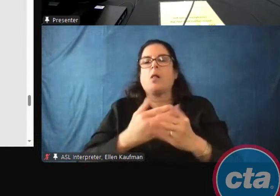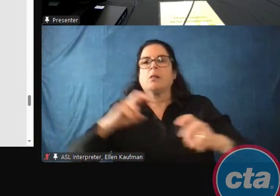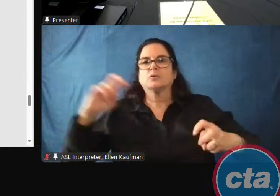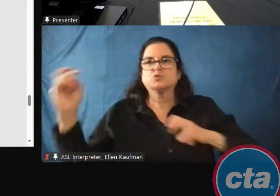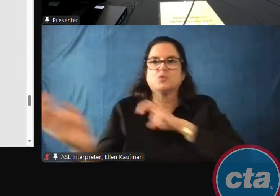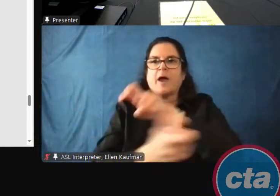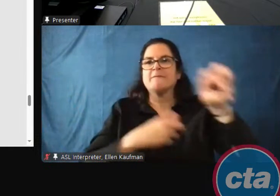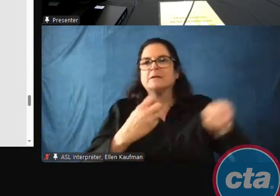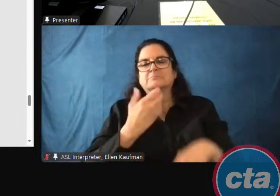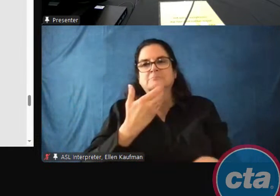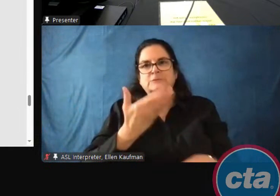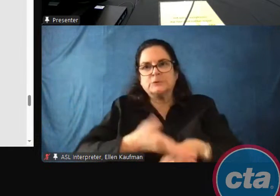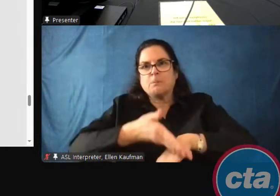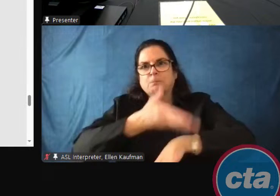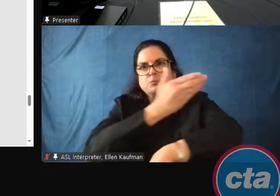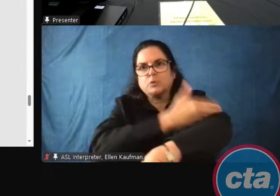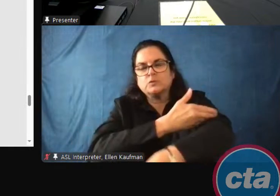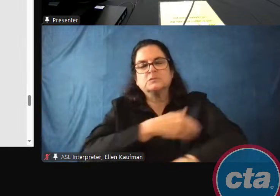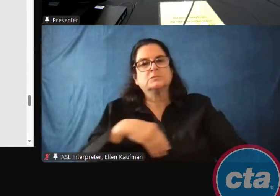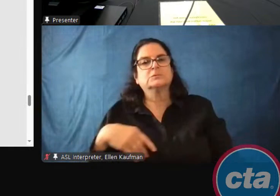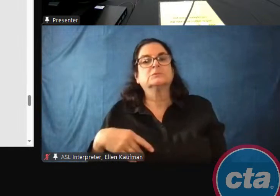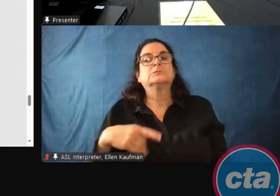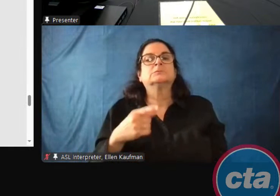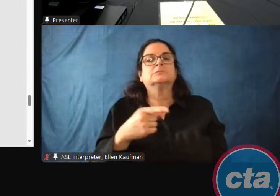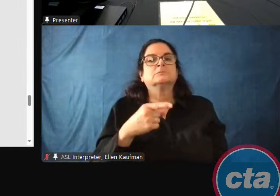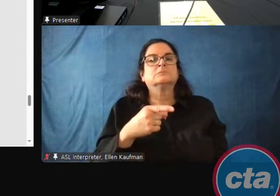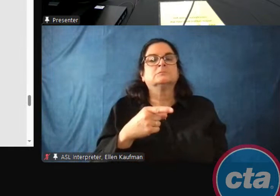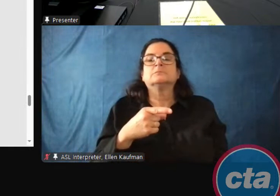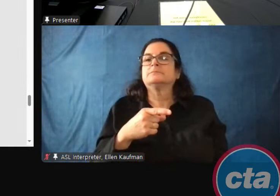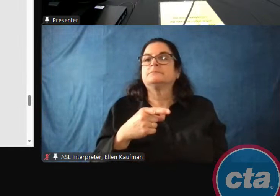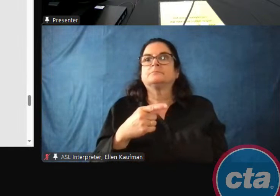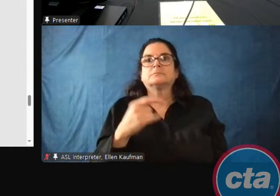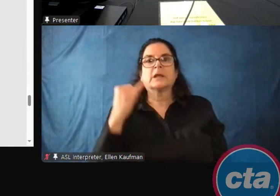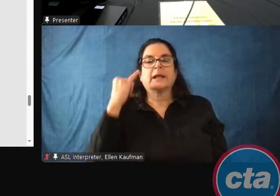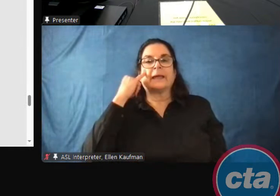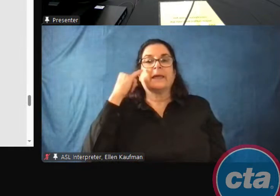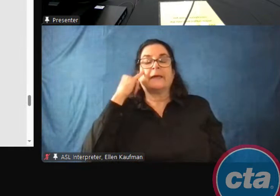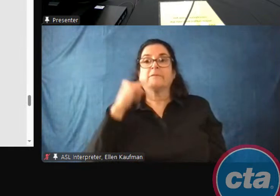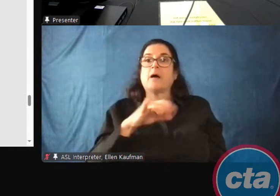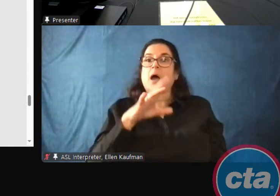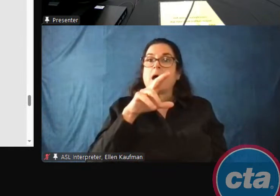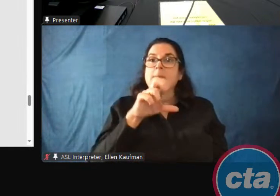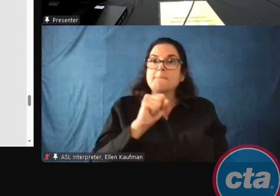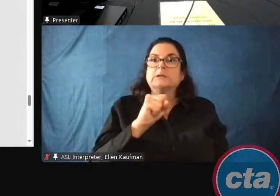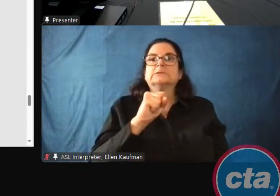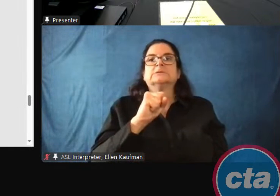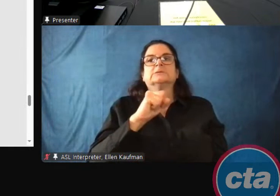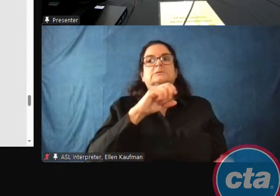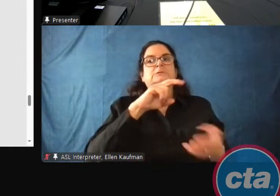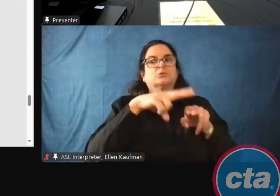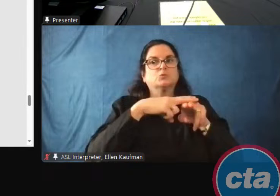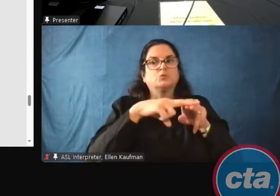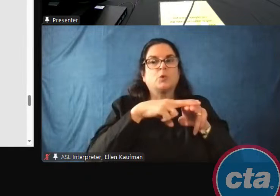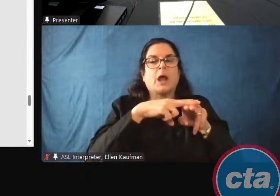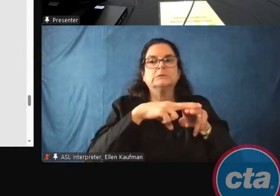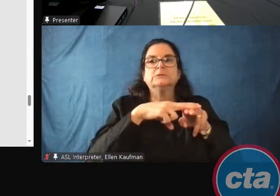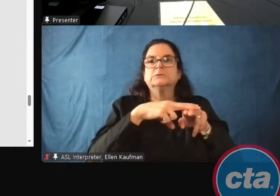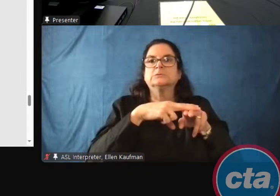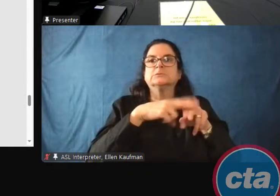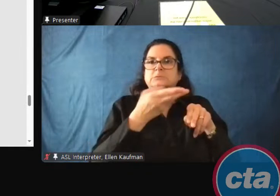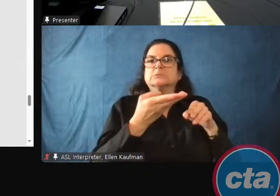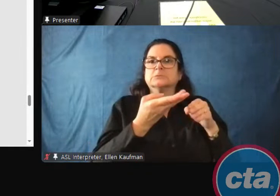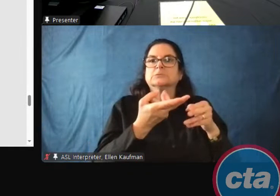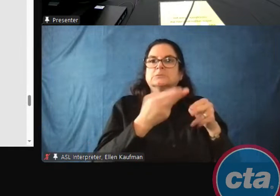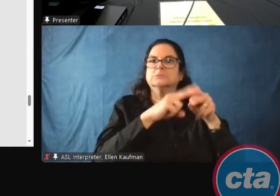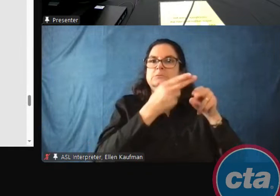that you get a decreased speed or decreased travel times with cars. It invests in car travelers as well as